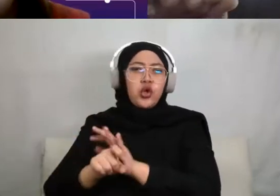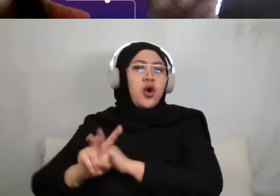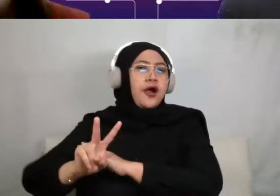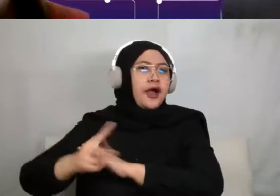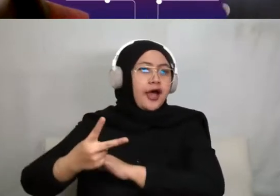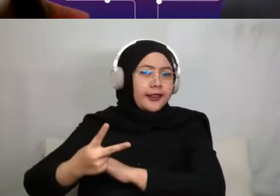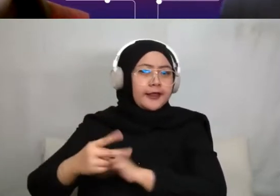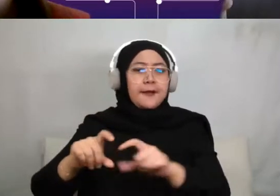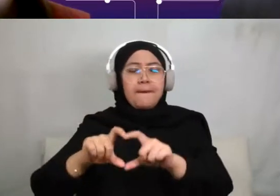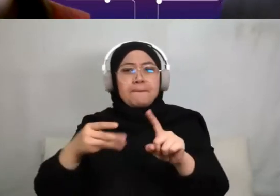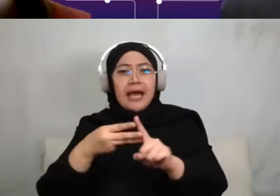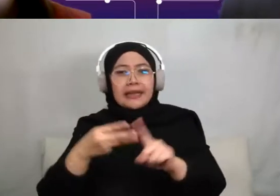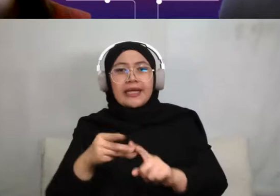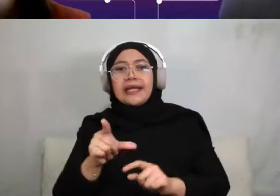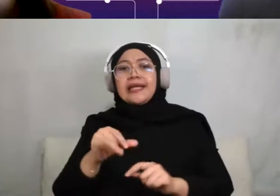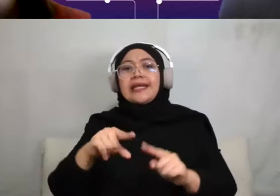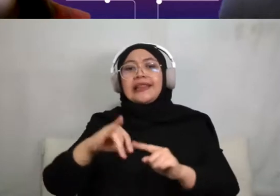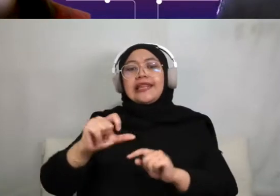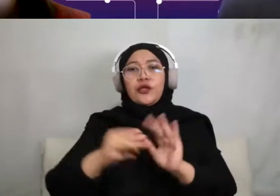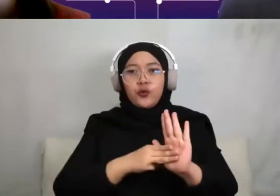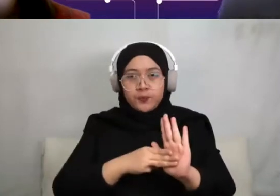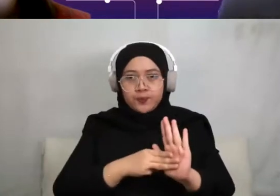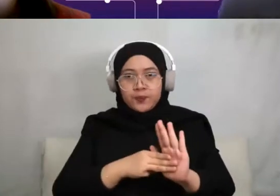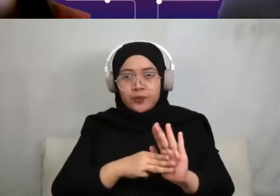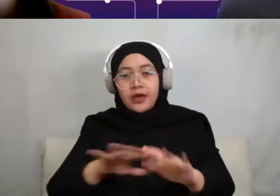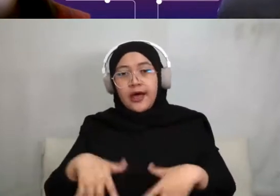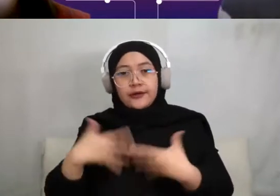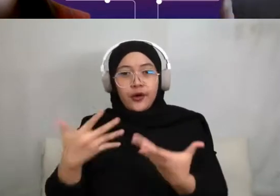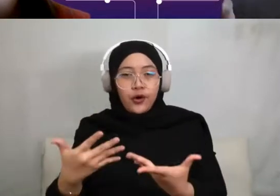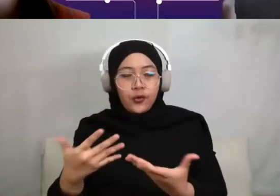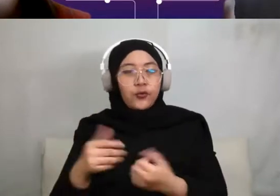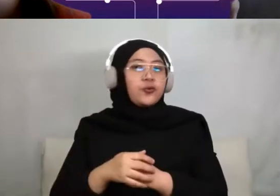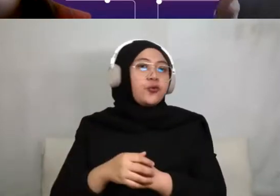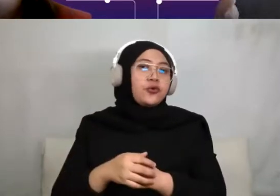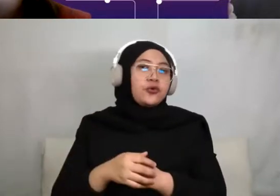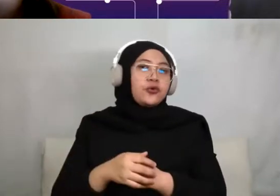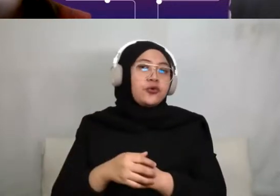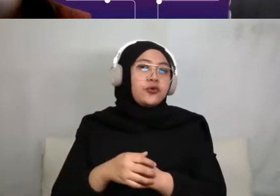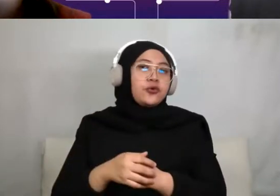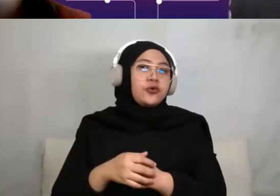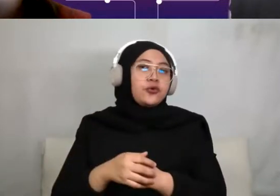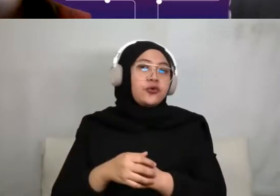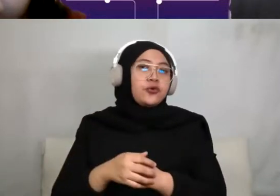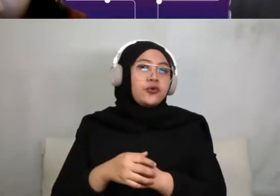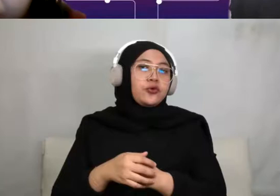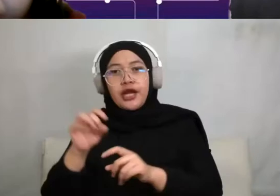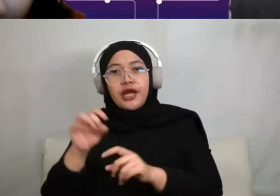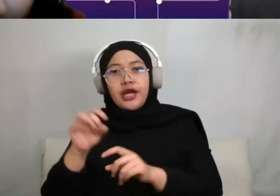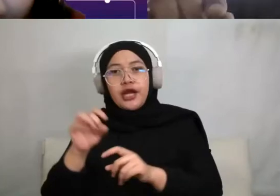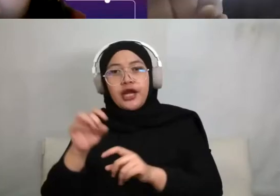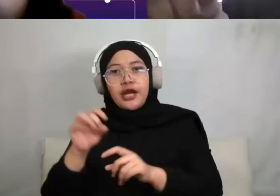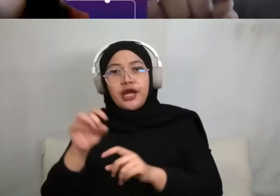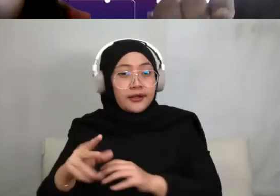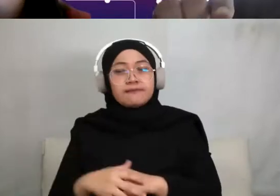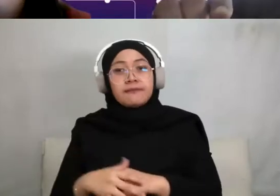or entire battery or modular pack. However, when you compare cost of maintenance of electric bus and cost